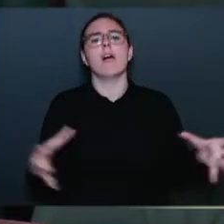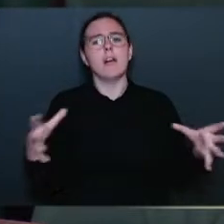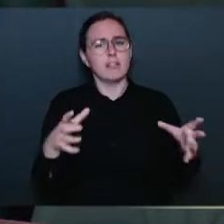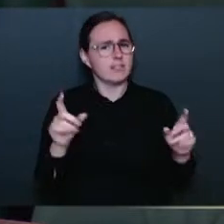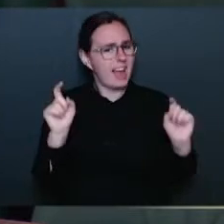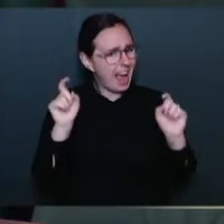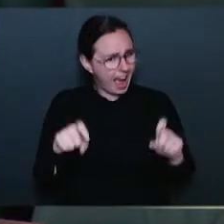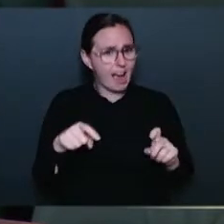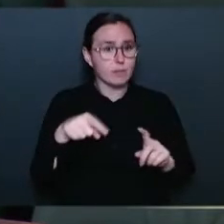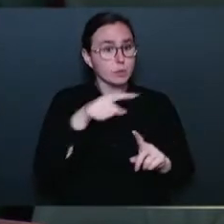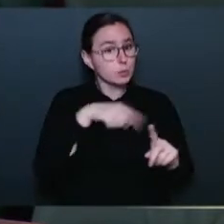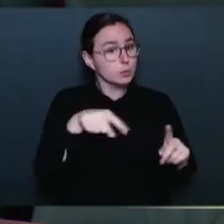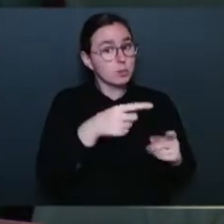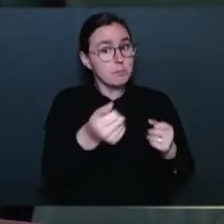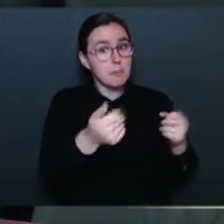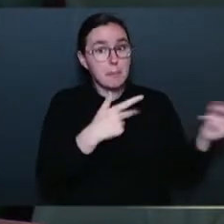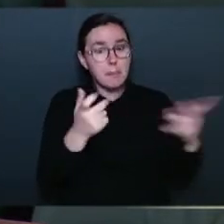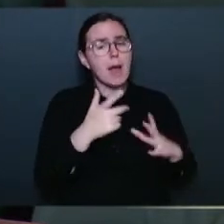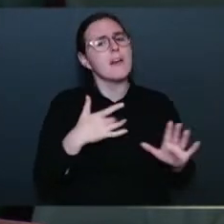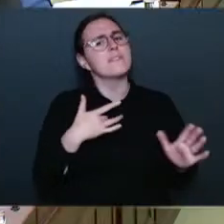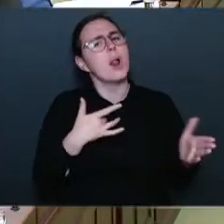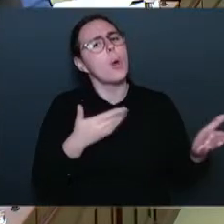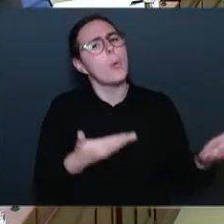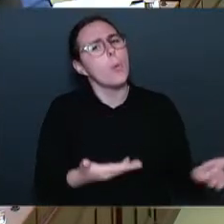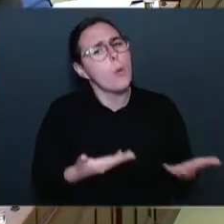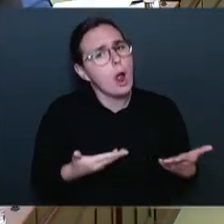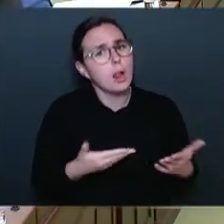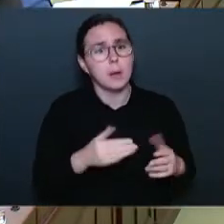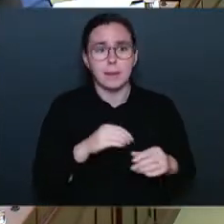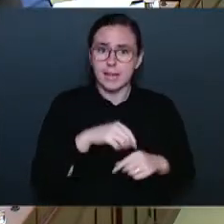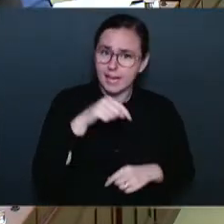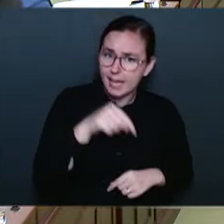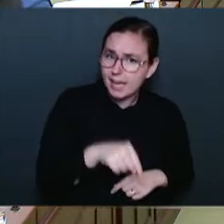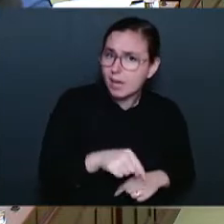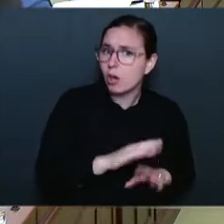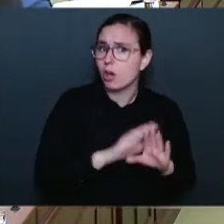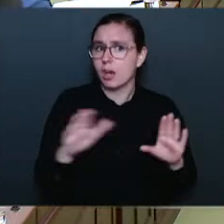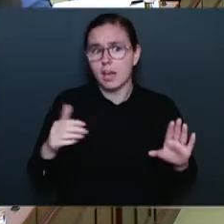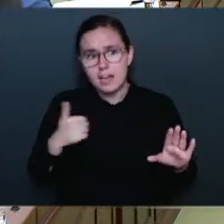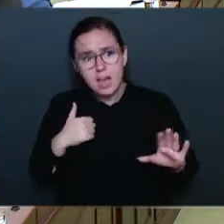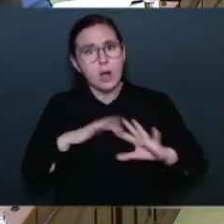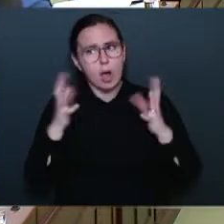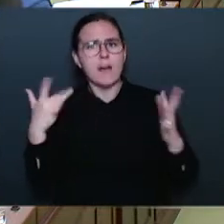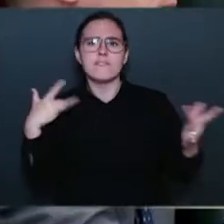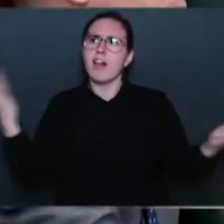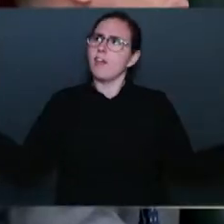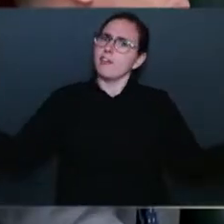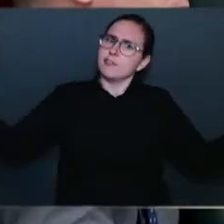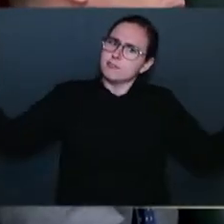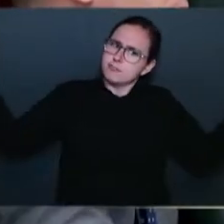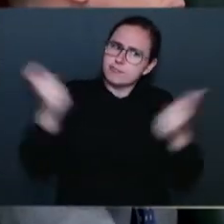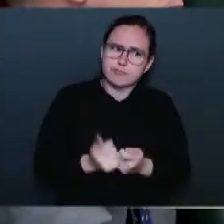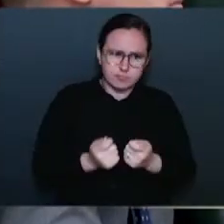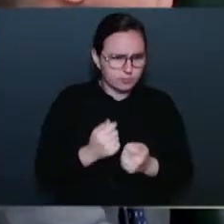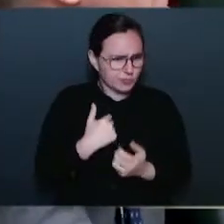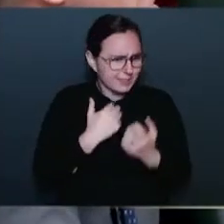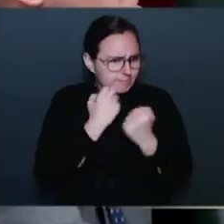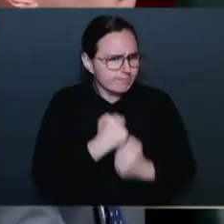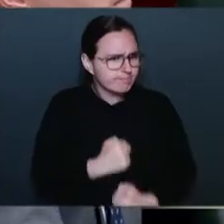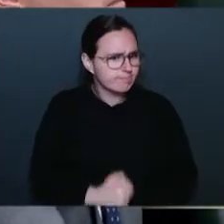and around the world to come to this province and that's what we're going to do the honorable member for Edmonton Glenora for the second set of